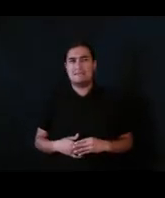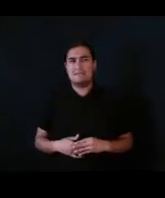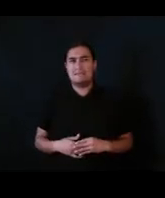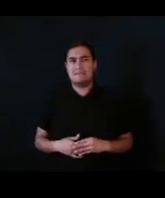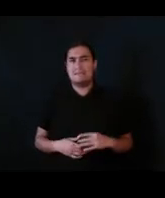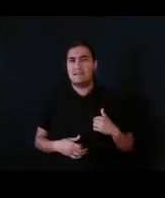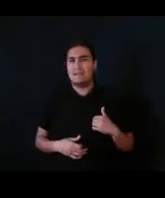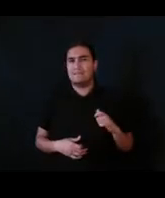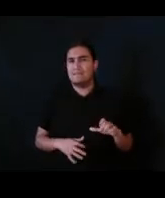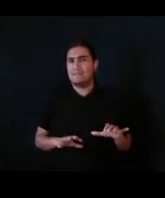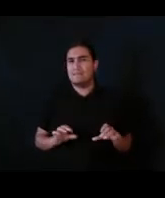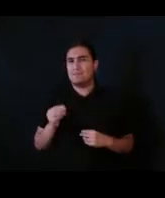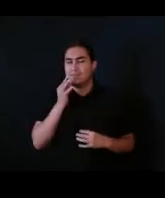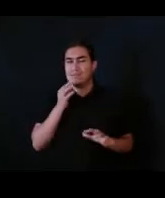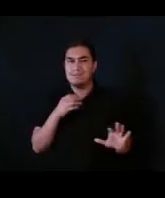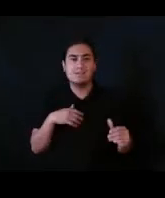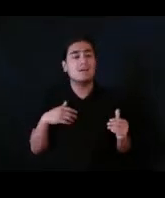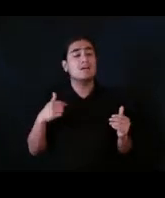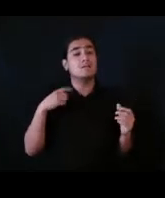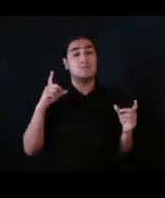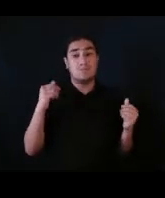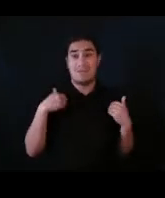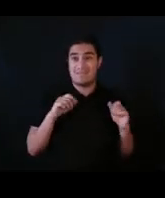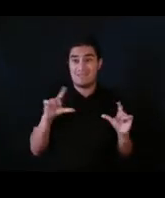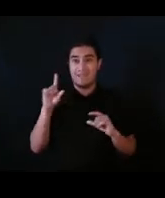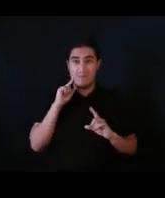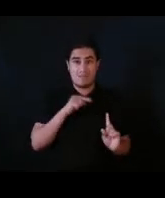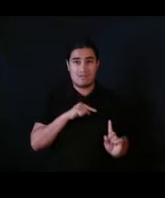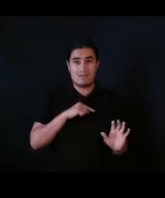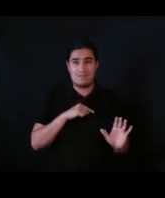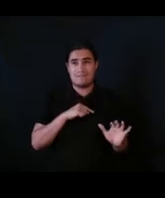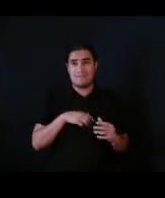do i have slot my slides up for this one